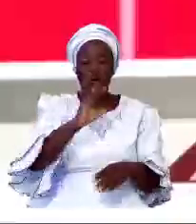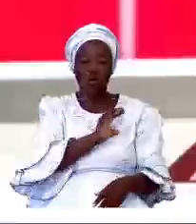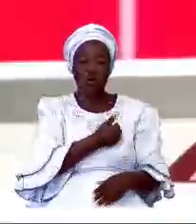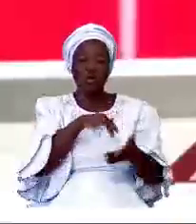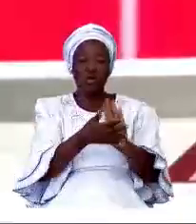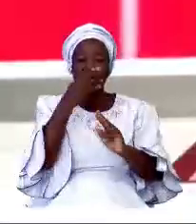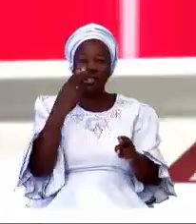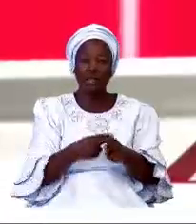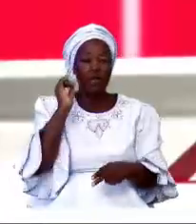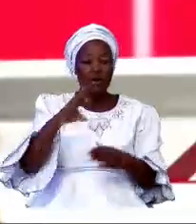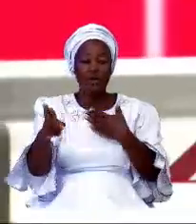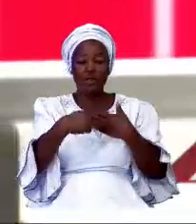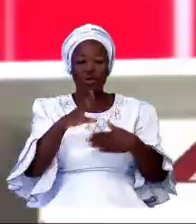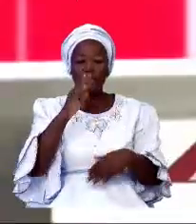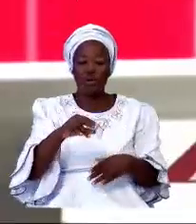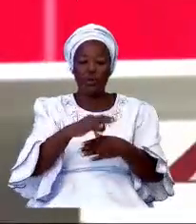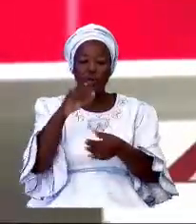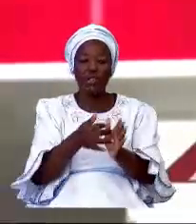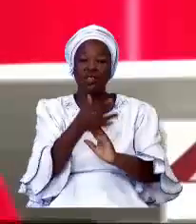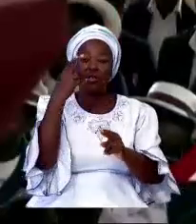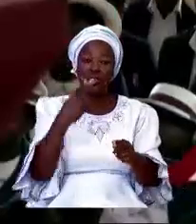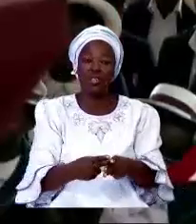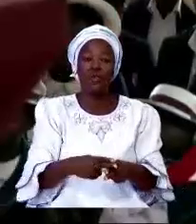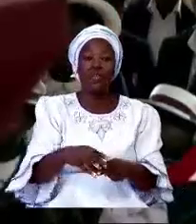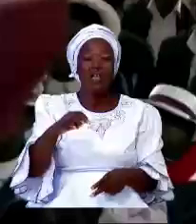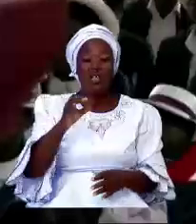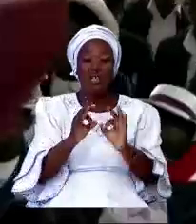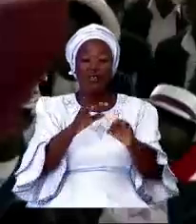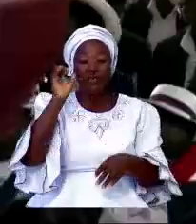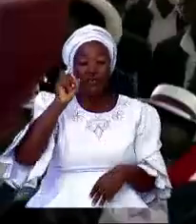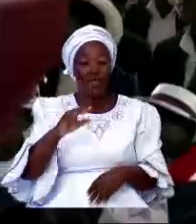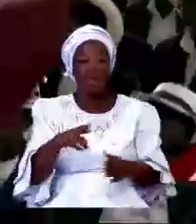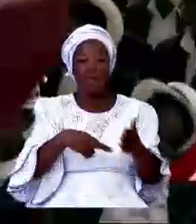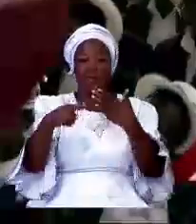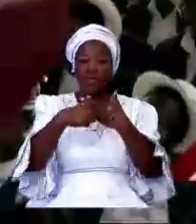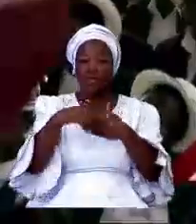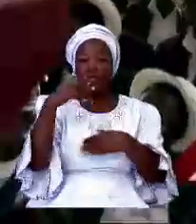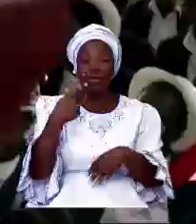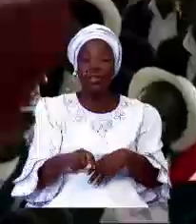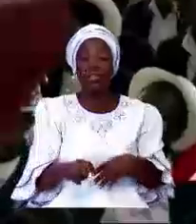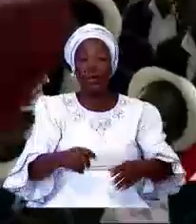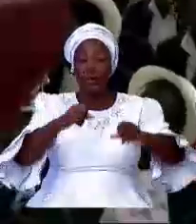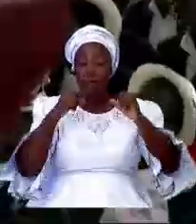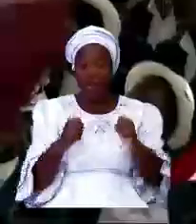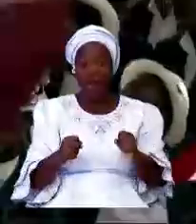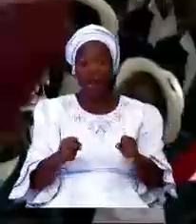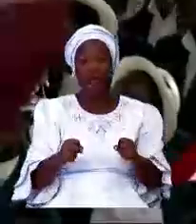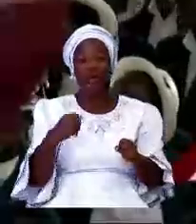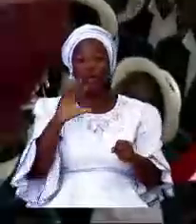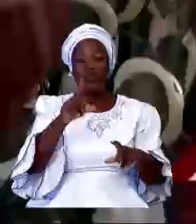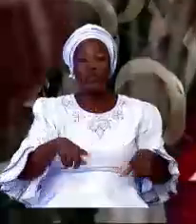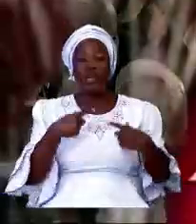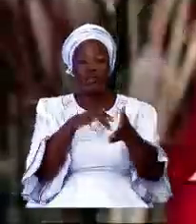soul. He will restore your soul. He will restore your spirit. If it will restore